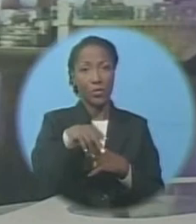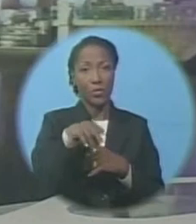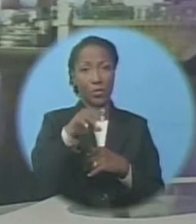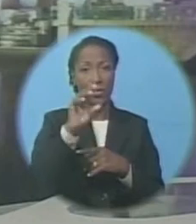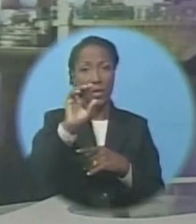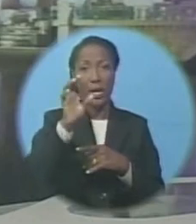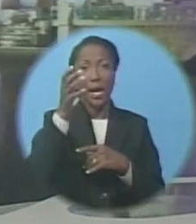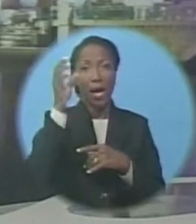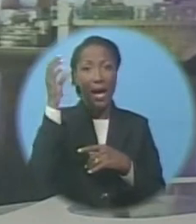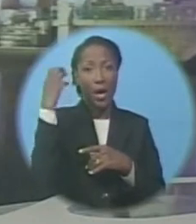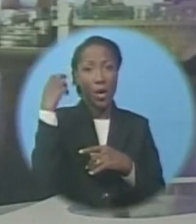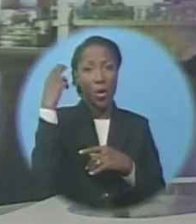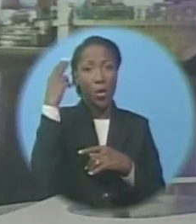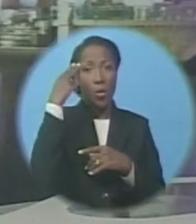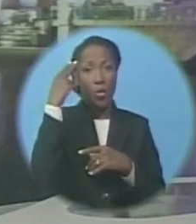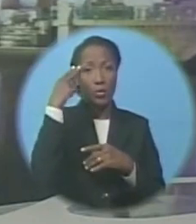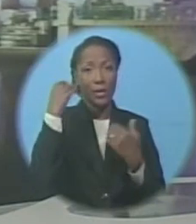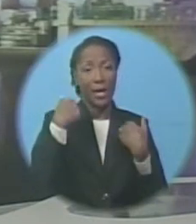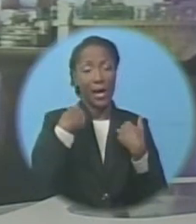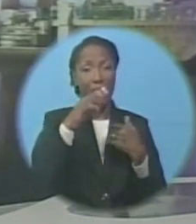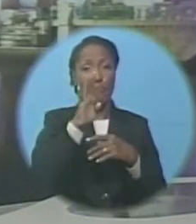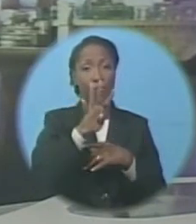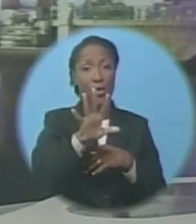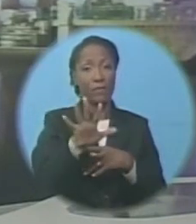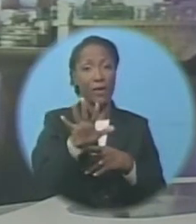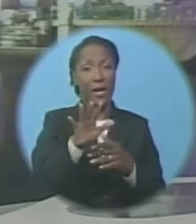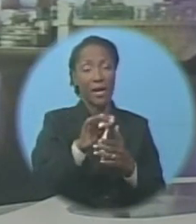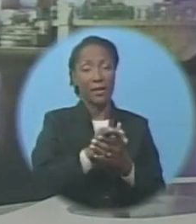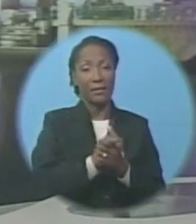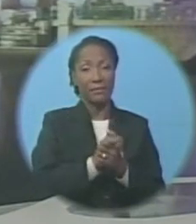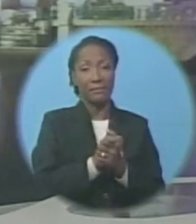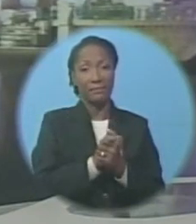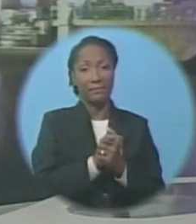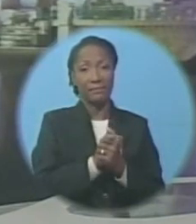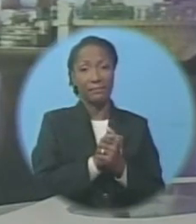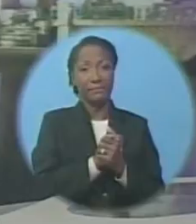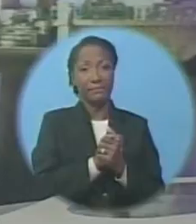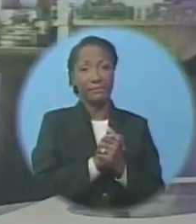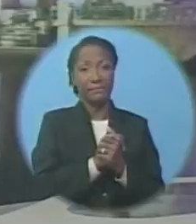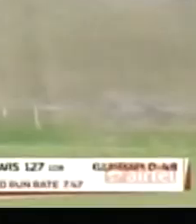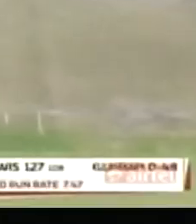on 45. Here are the highlights of that runs chase.